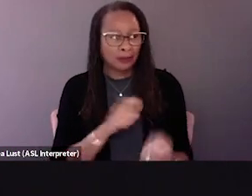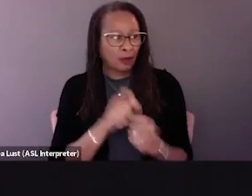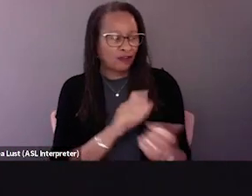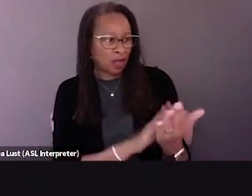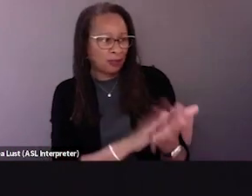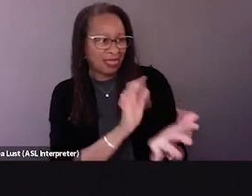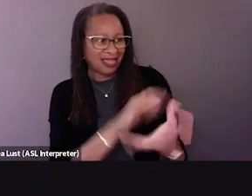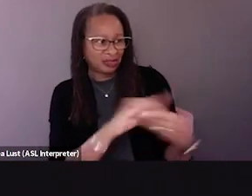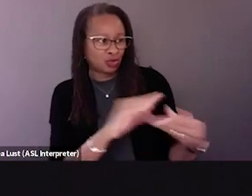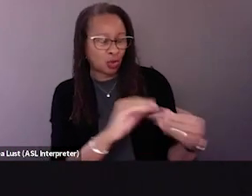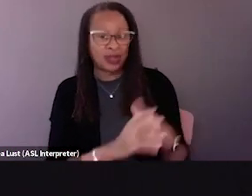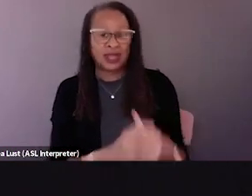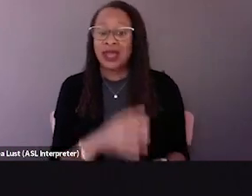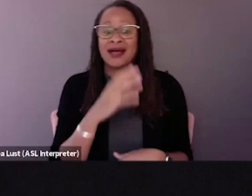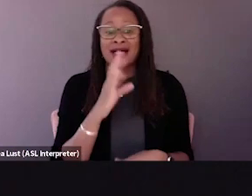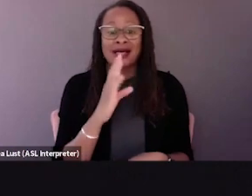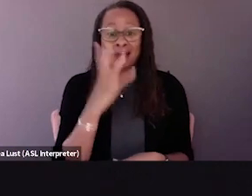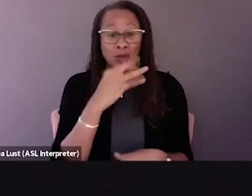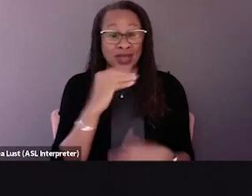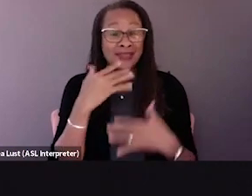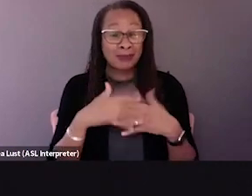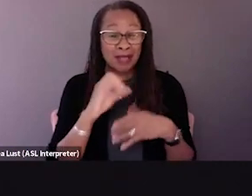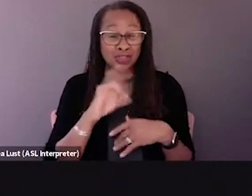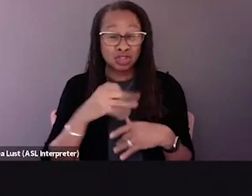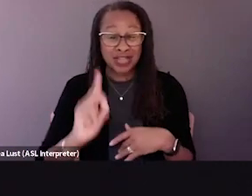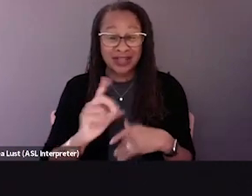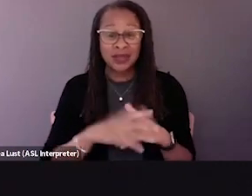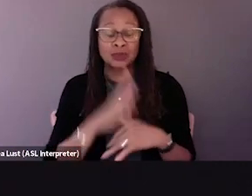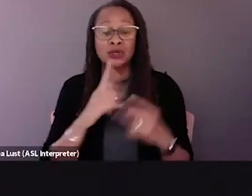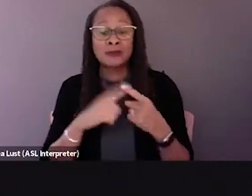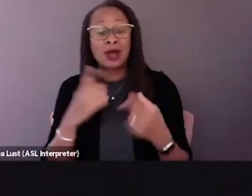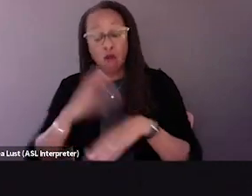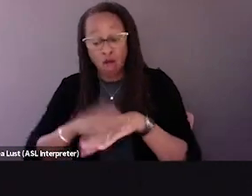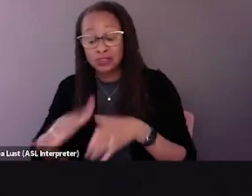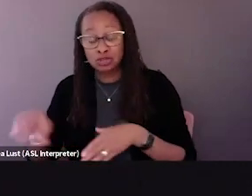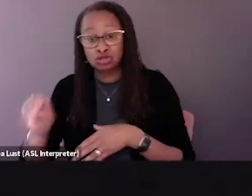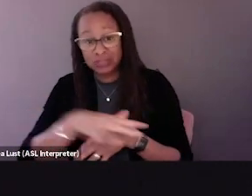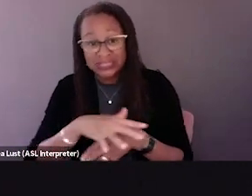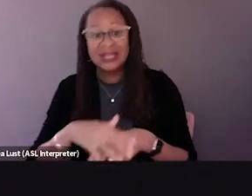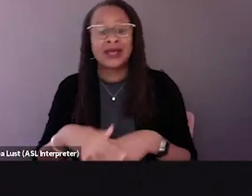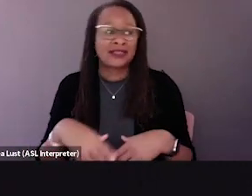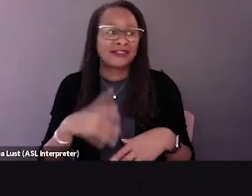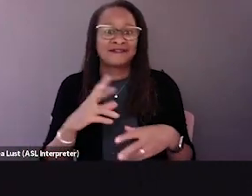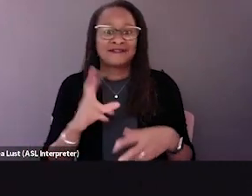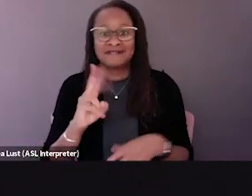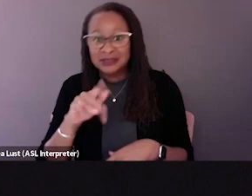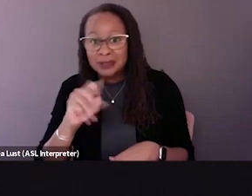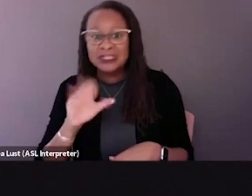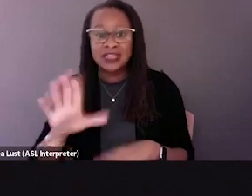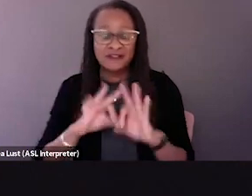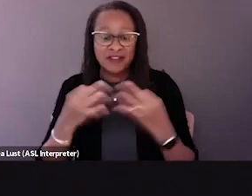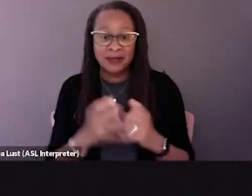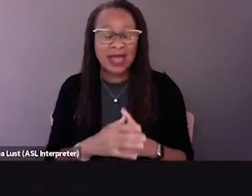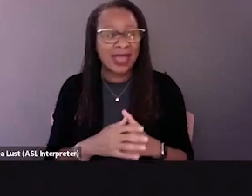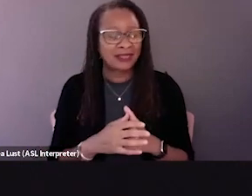right? Because we're telling the story, more on the street and more about the victims and the families. And then the people, like the